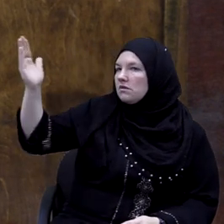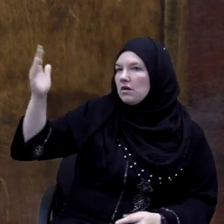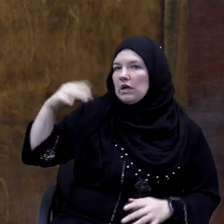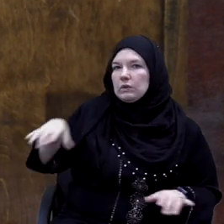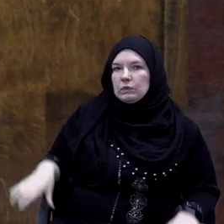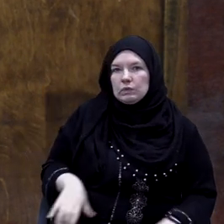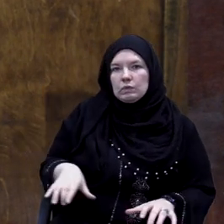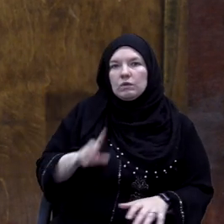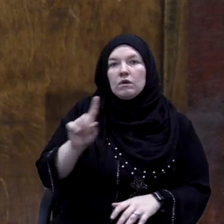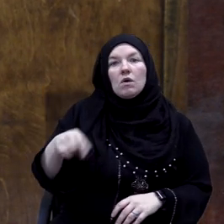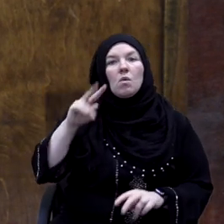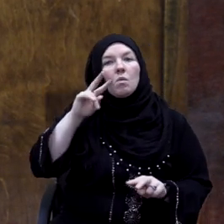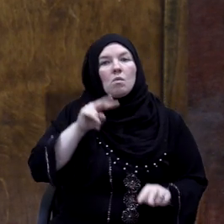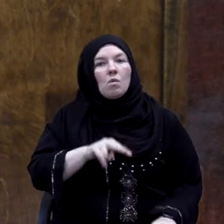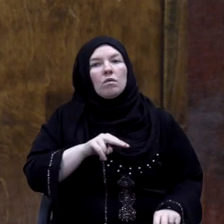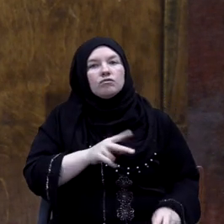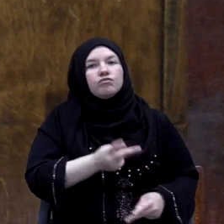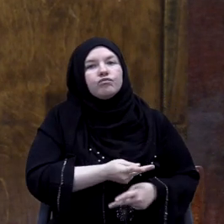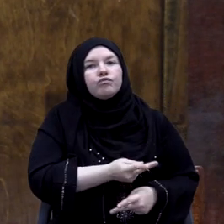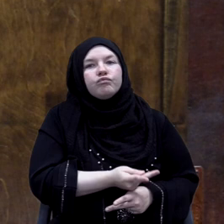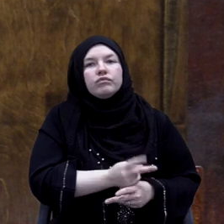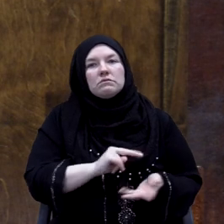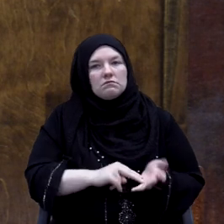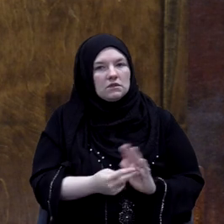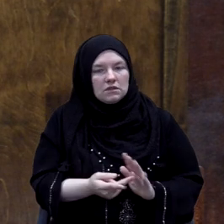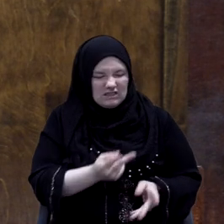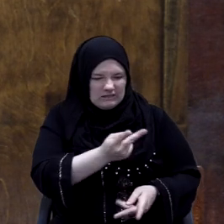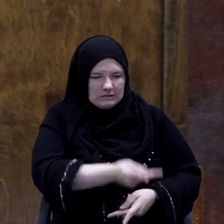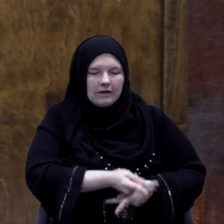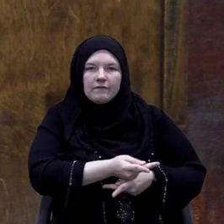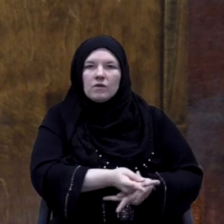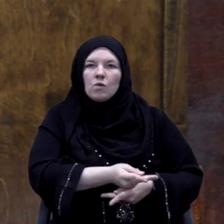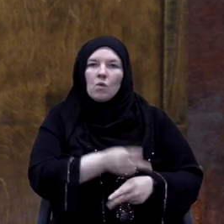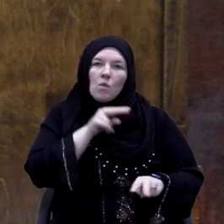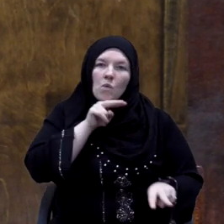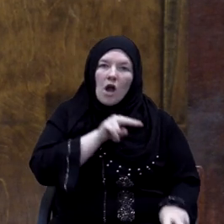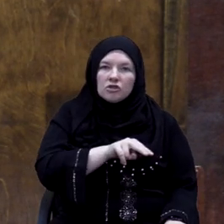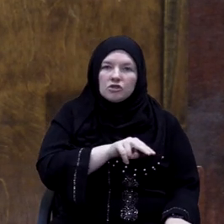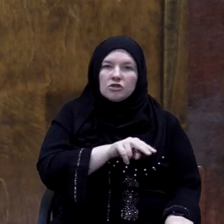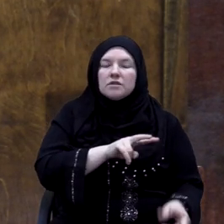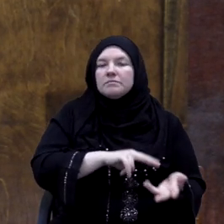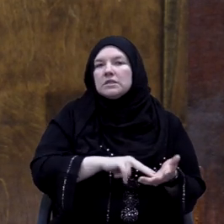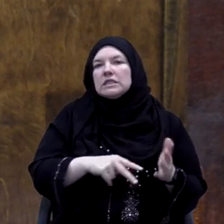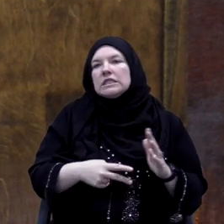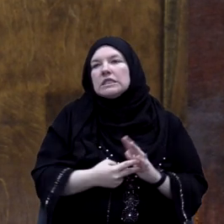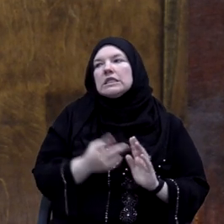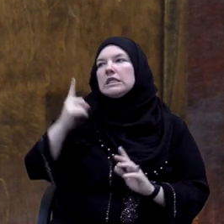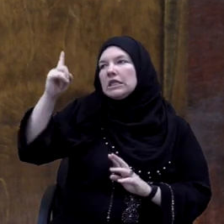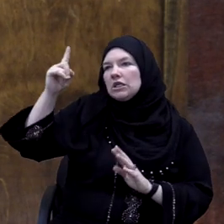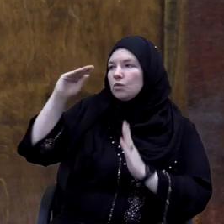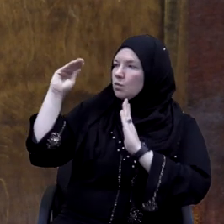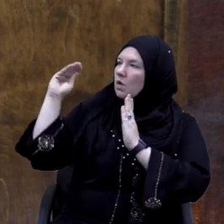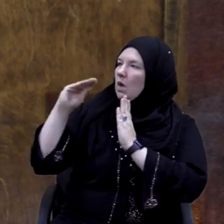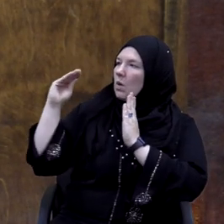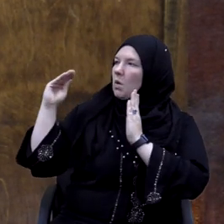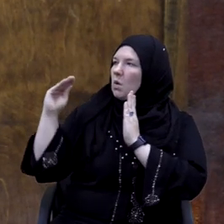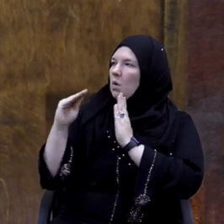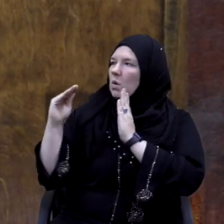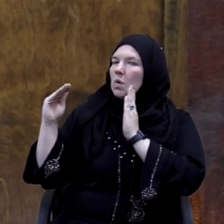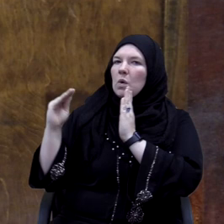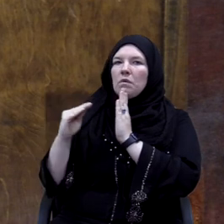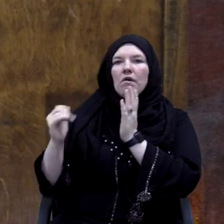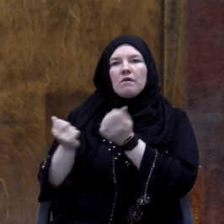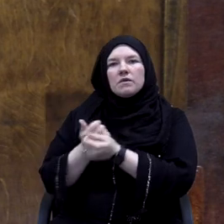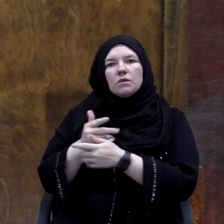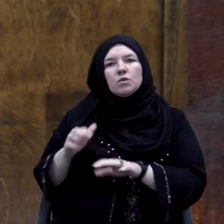So watching over them, it means He will take care of you. Watching you means He is recording what